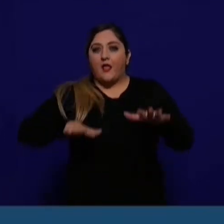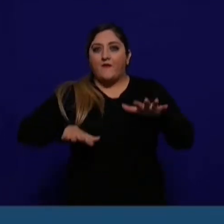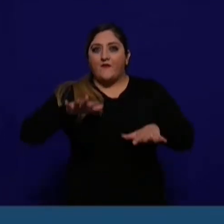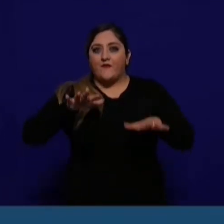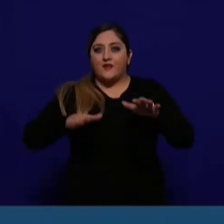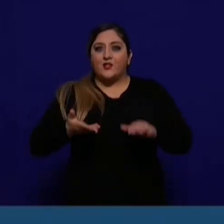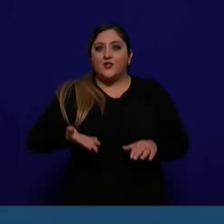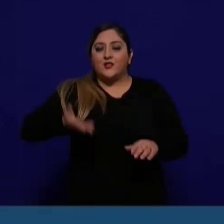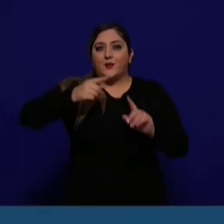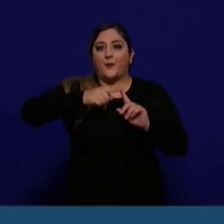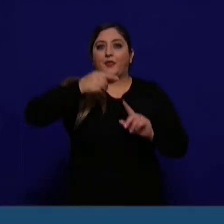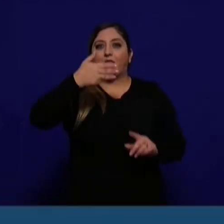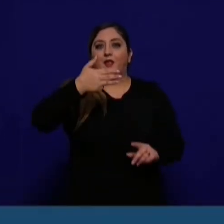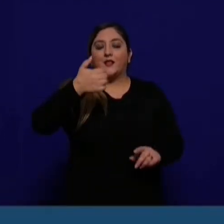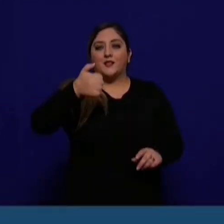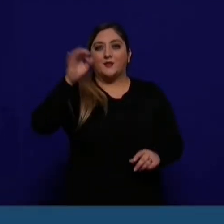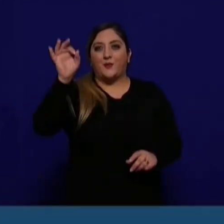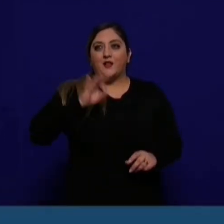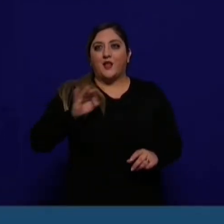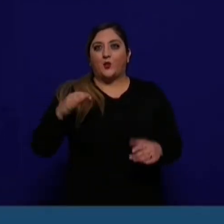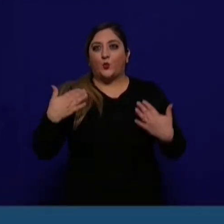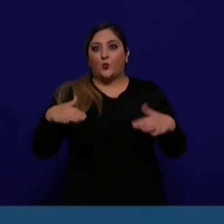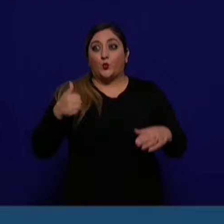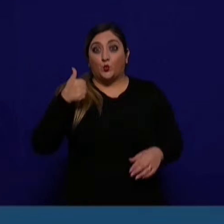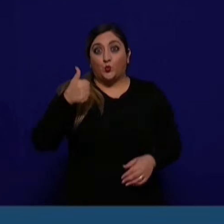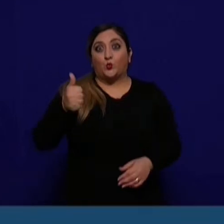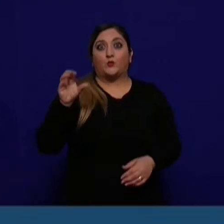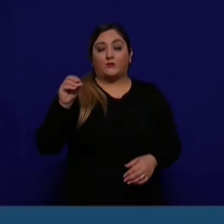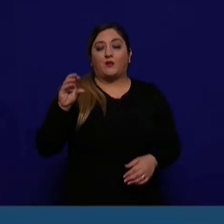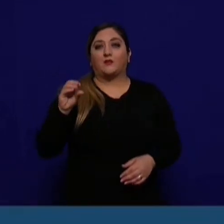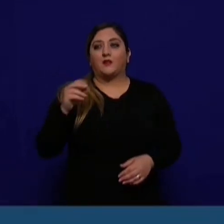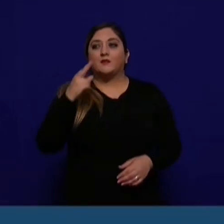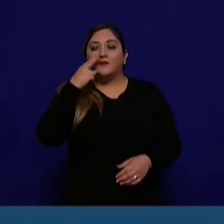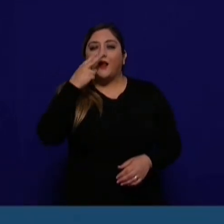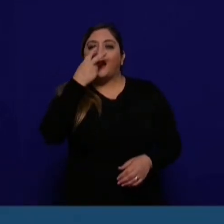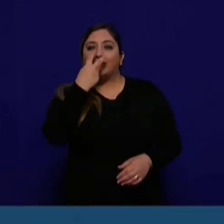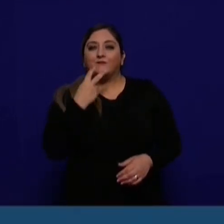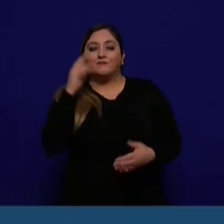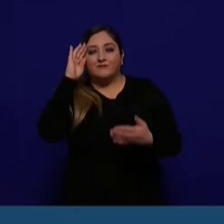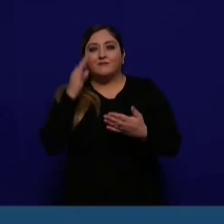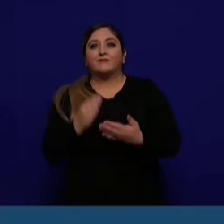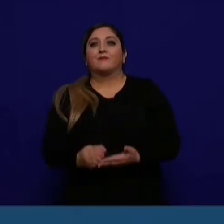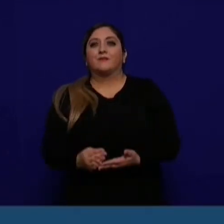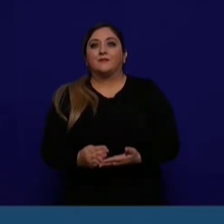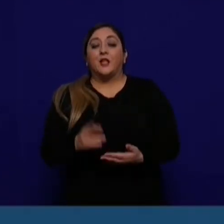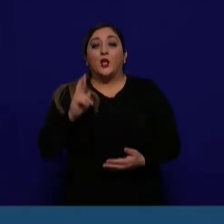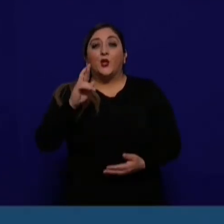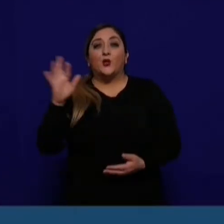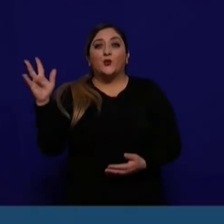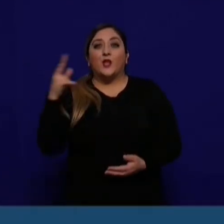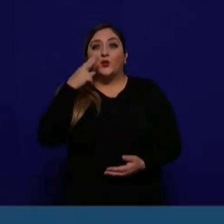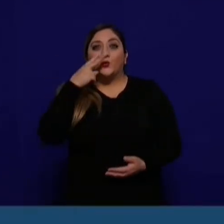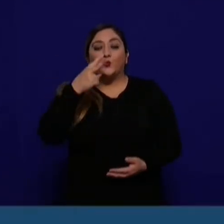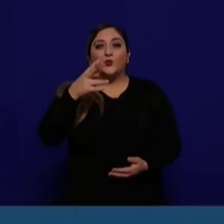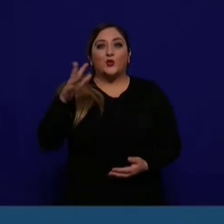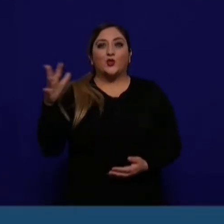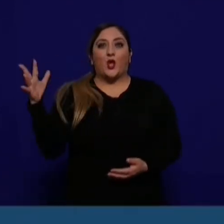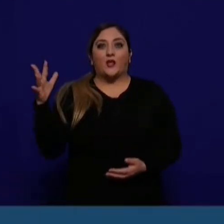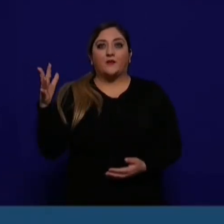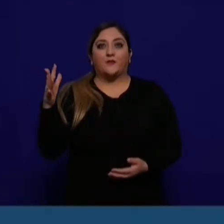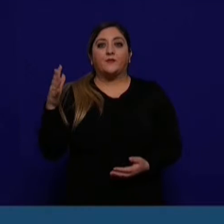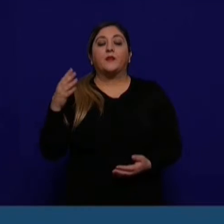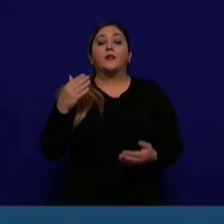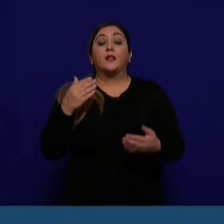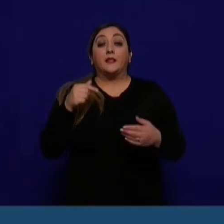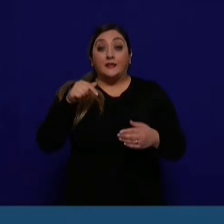minn 96%, ġifieri huwa tajjeb ħafna li tara li l-anzjani tagħna huma mlaqmin. U riżultat juri biċ-ċar fin-numru ta' każijiet li qed ikollna.